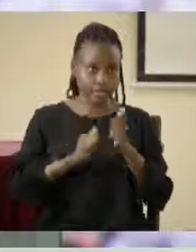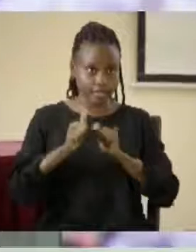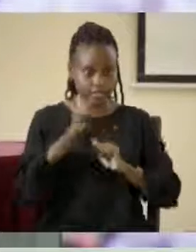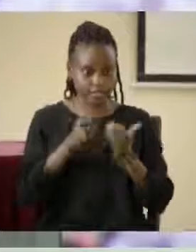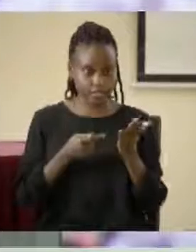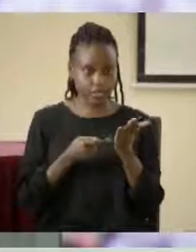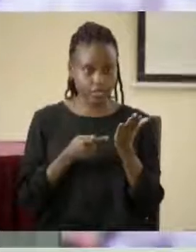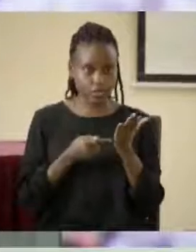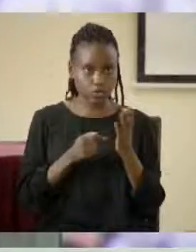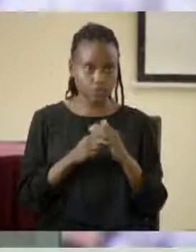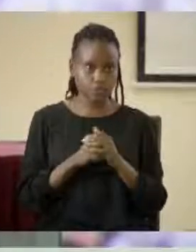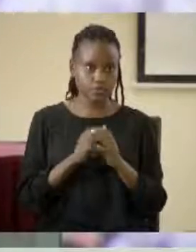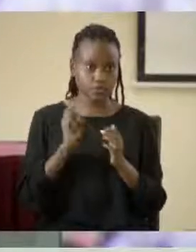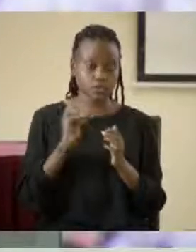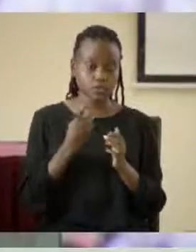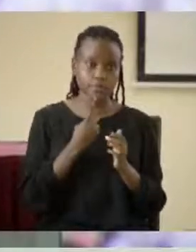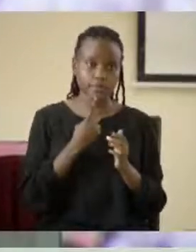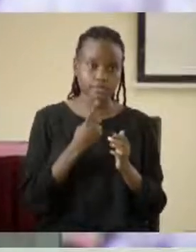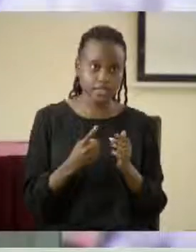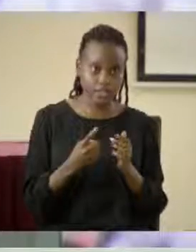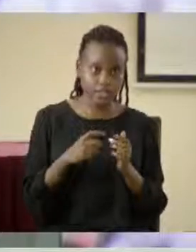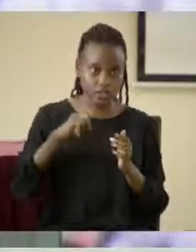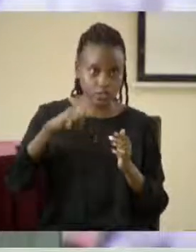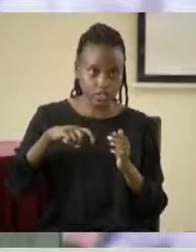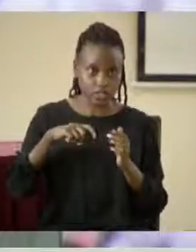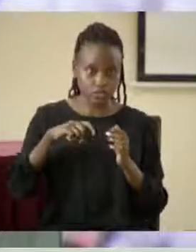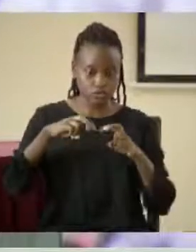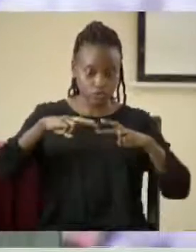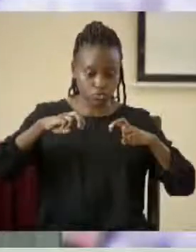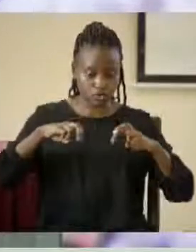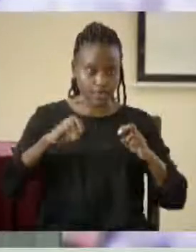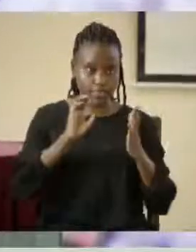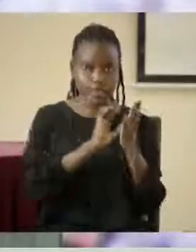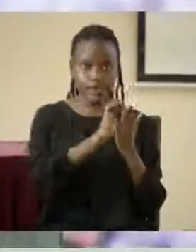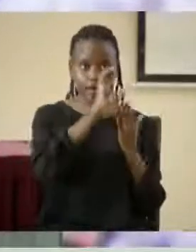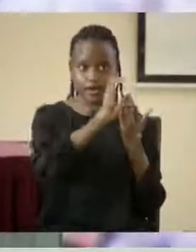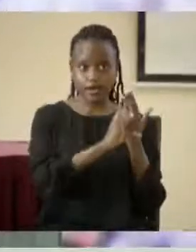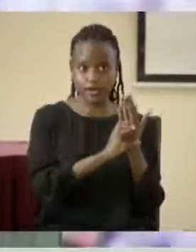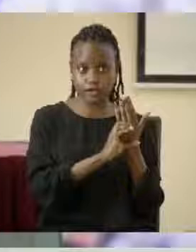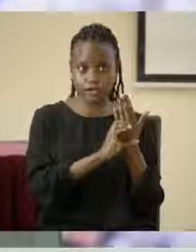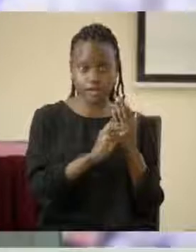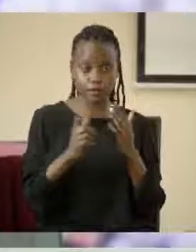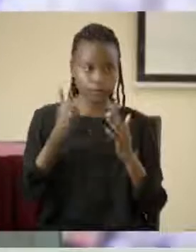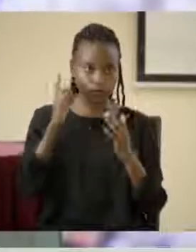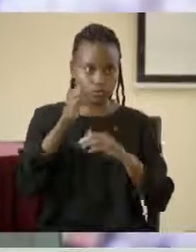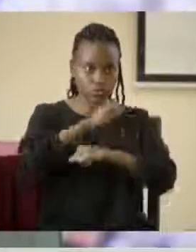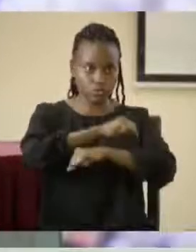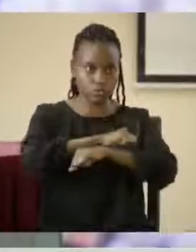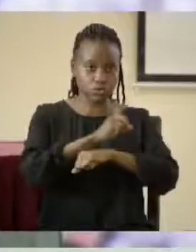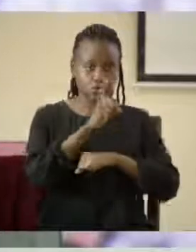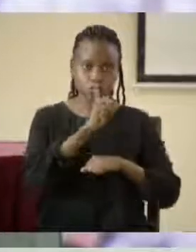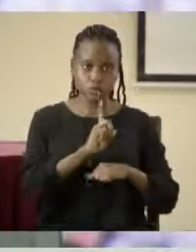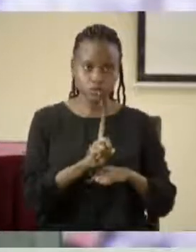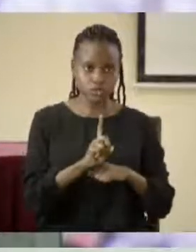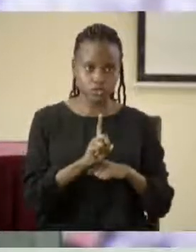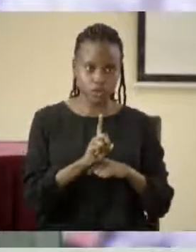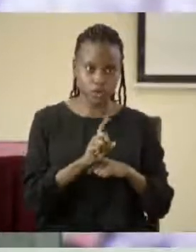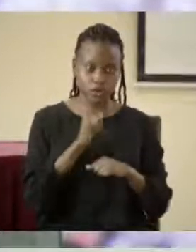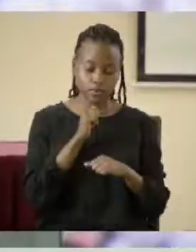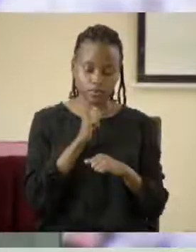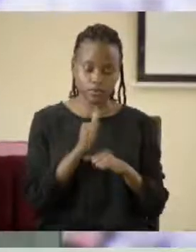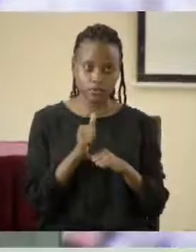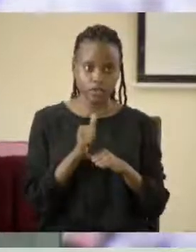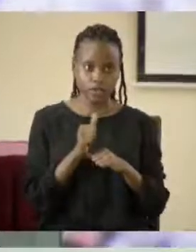technology. So in essence, we must look at the curricula of law schools so as to ensure that we are